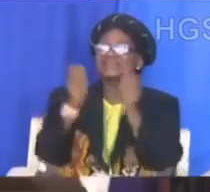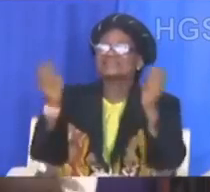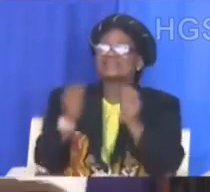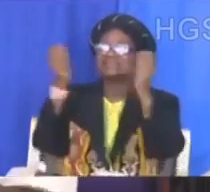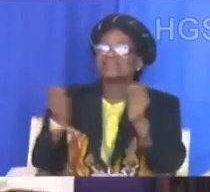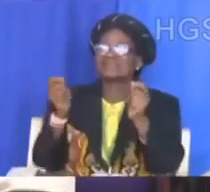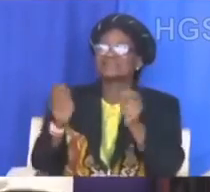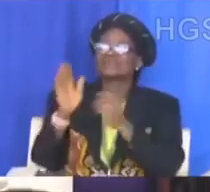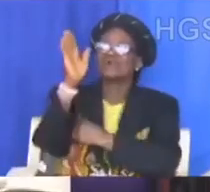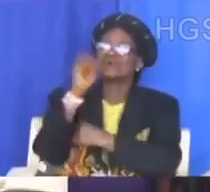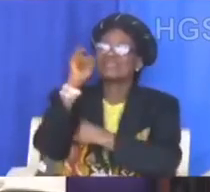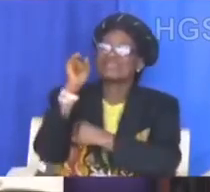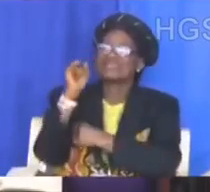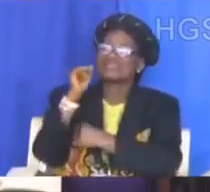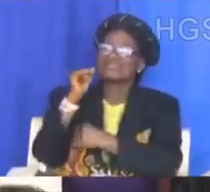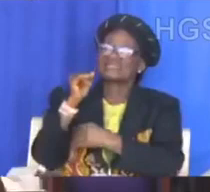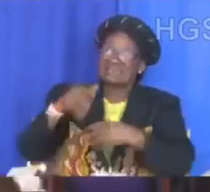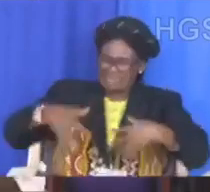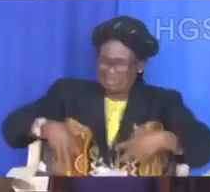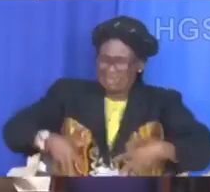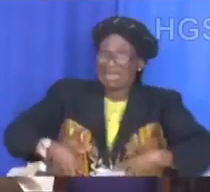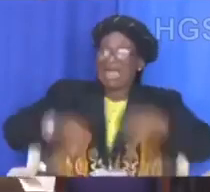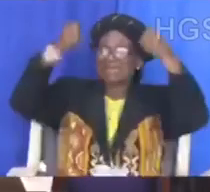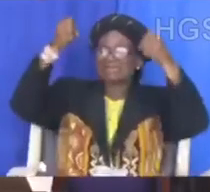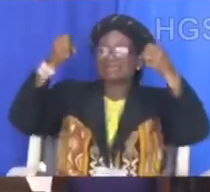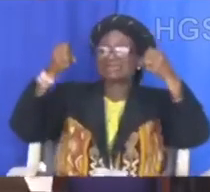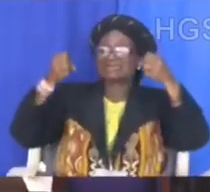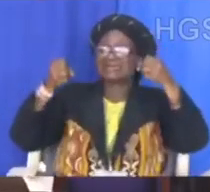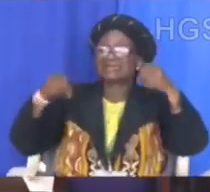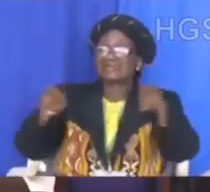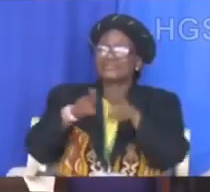But if we pray, and which is one of the reasons why we should